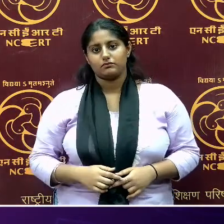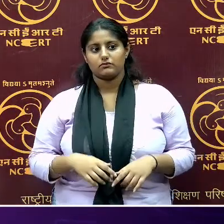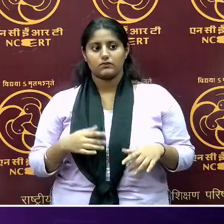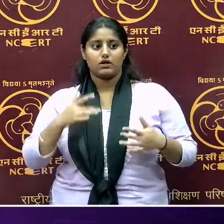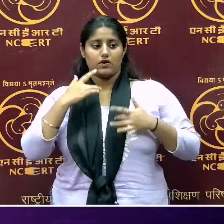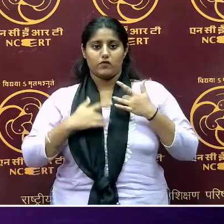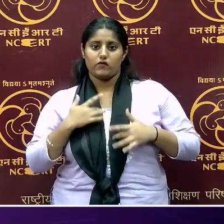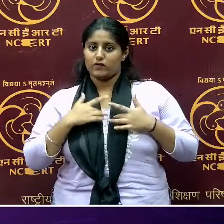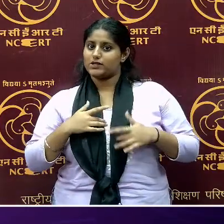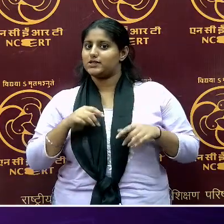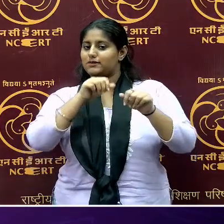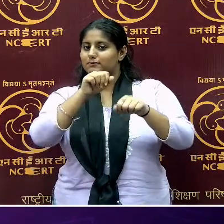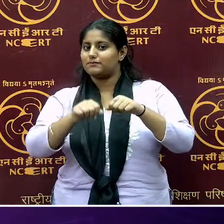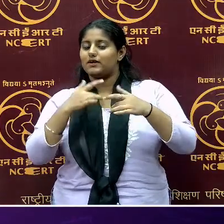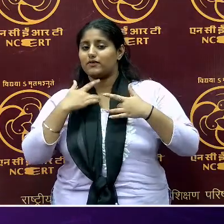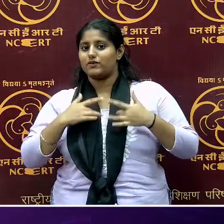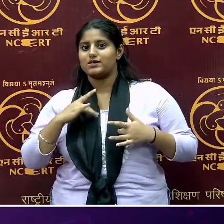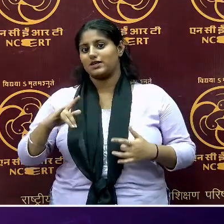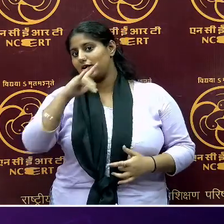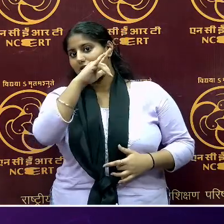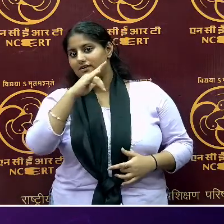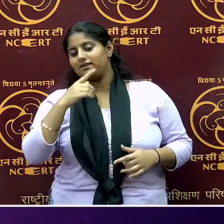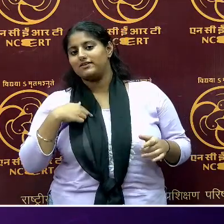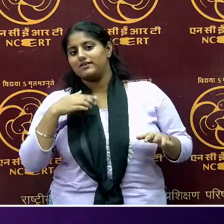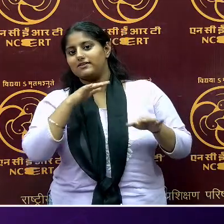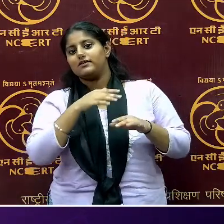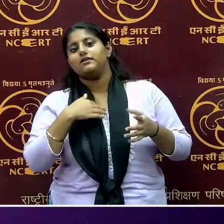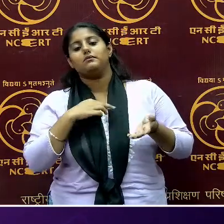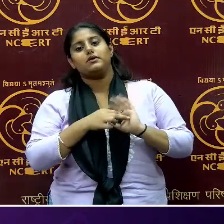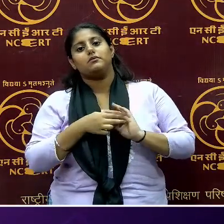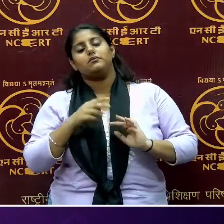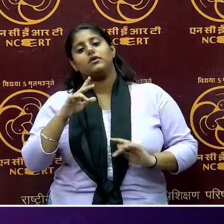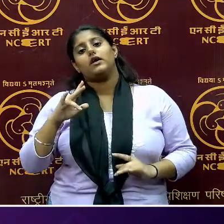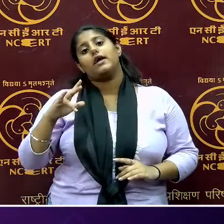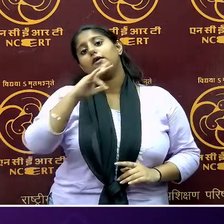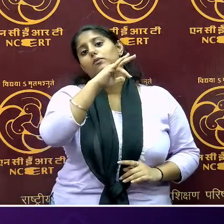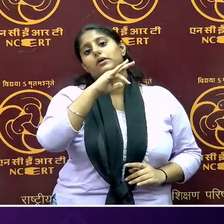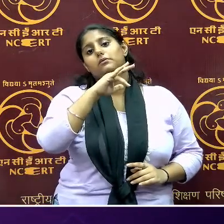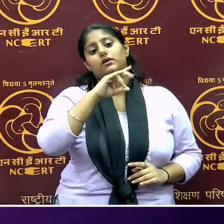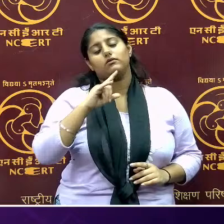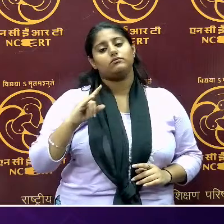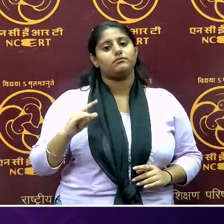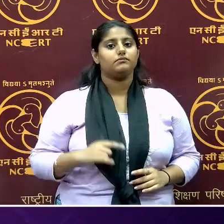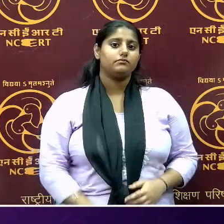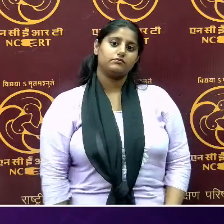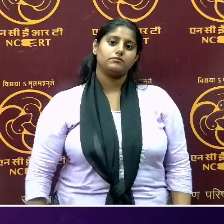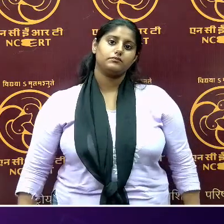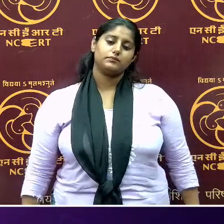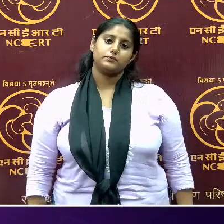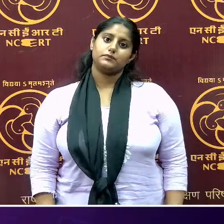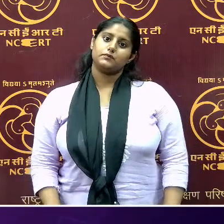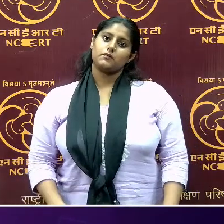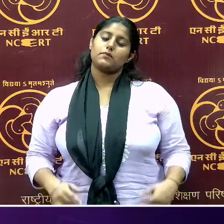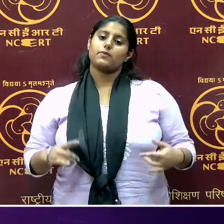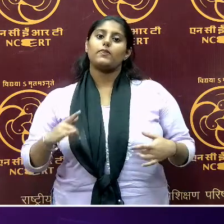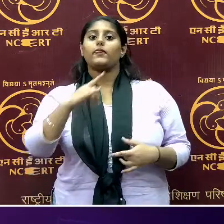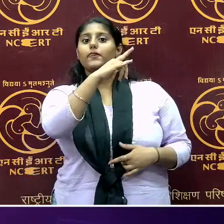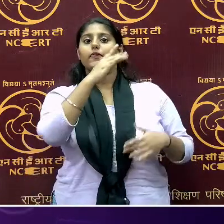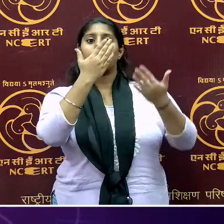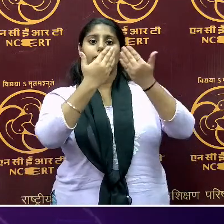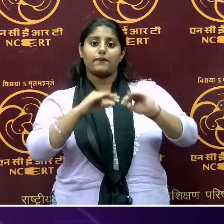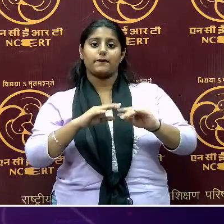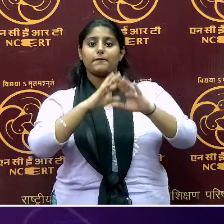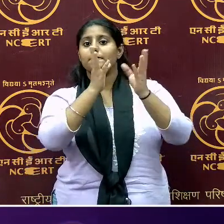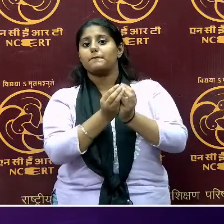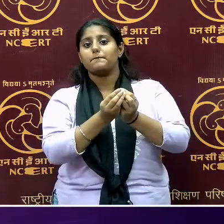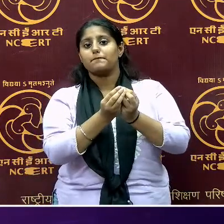with aeroplane, right? So, 180 is the capacity of an aeroplane to carry in a trip. So, number of students that can